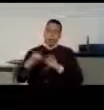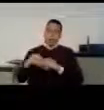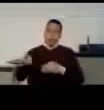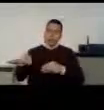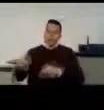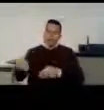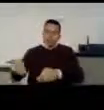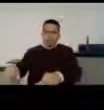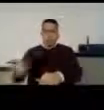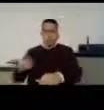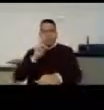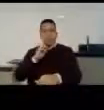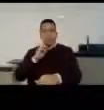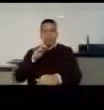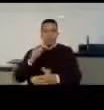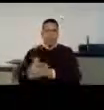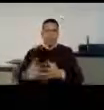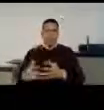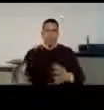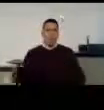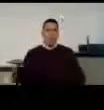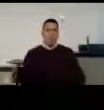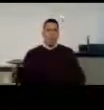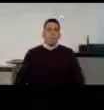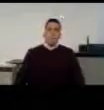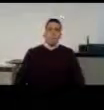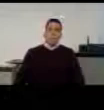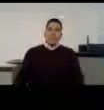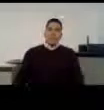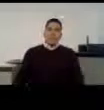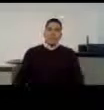plant healthy vegetables, and that has also helped a lot.